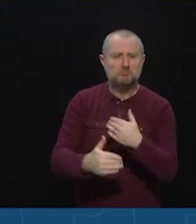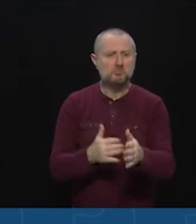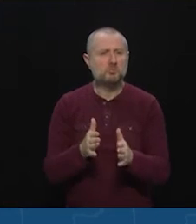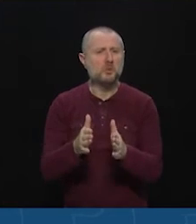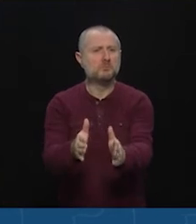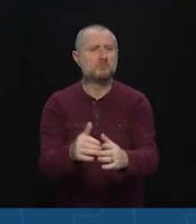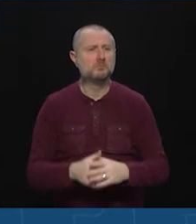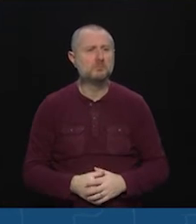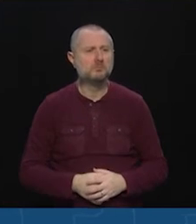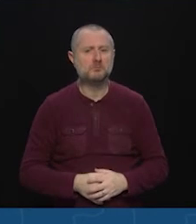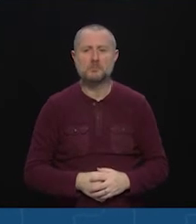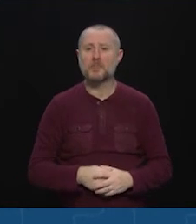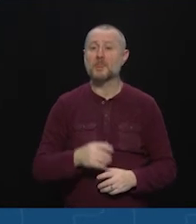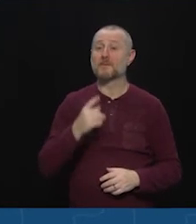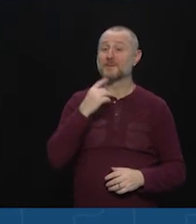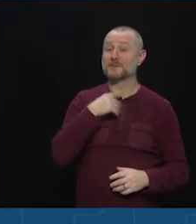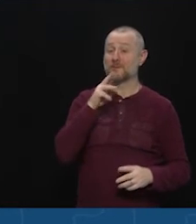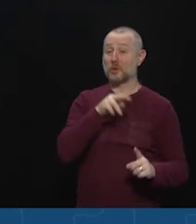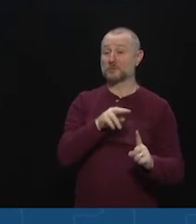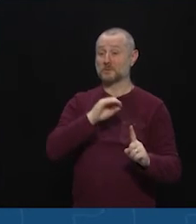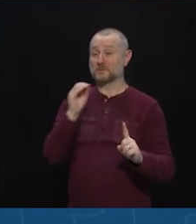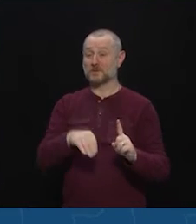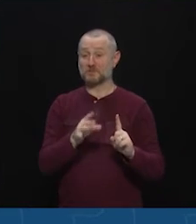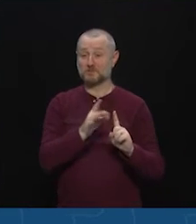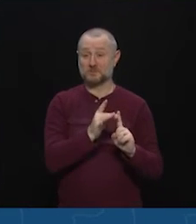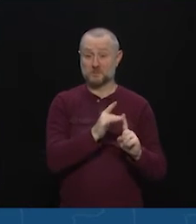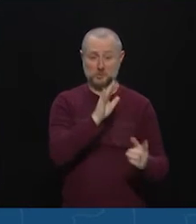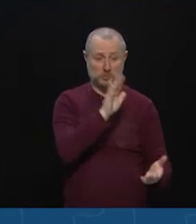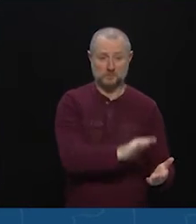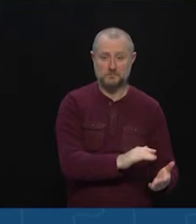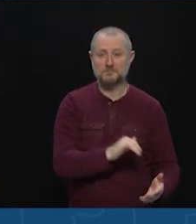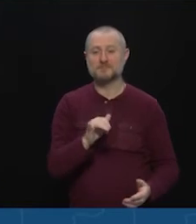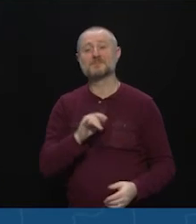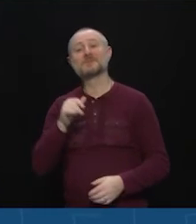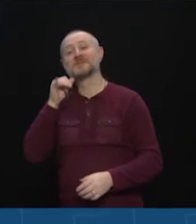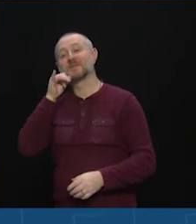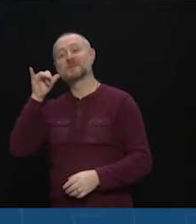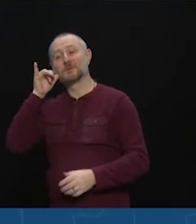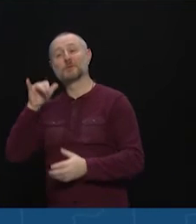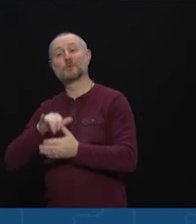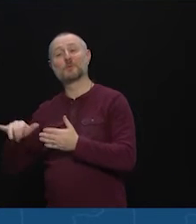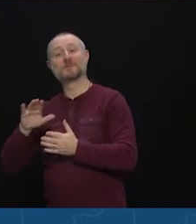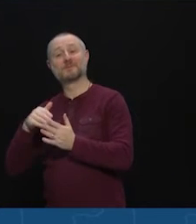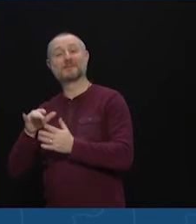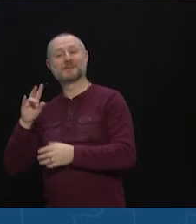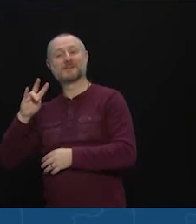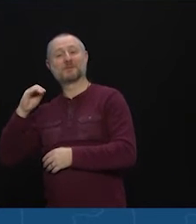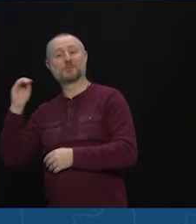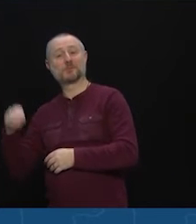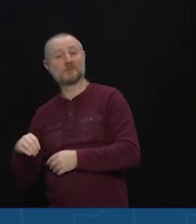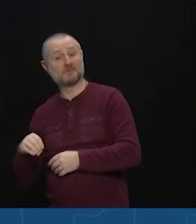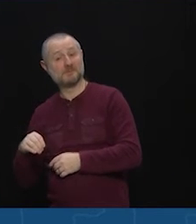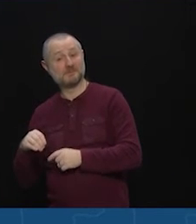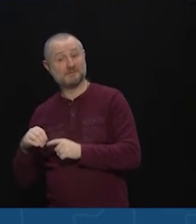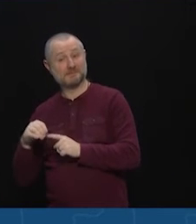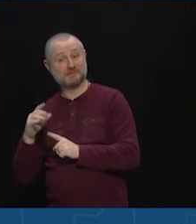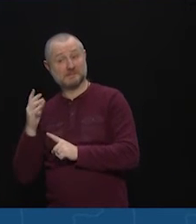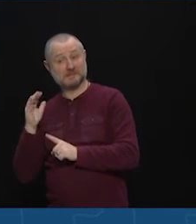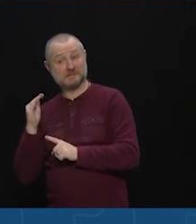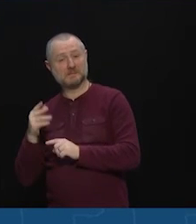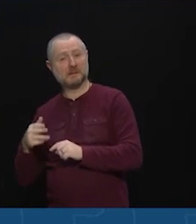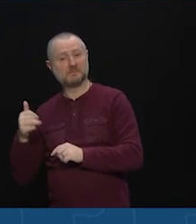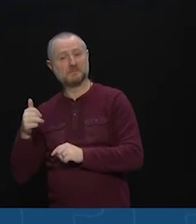our percentage of positivity. Yesterday, Central New York was 17%. 17 sounds high, except it's down from